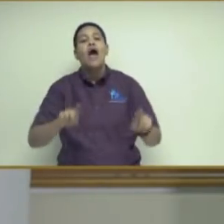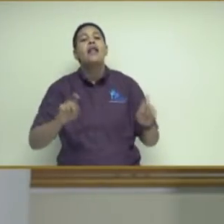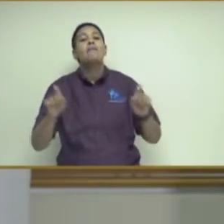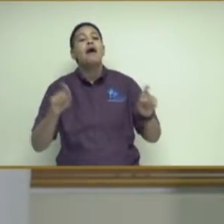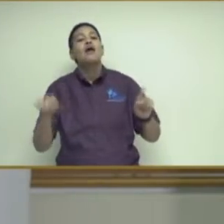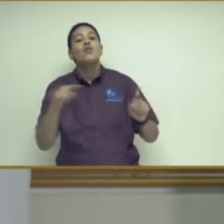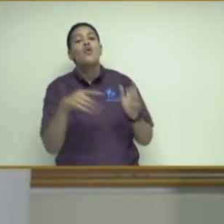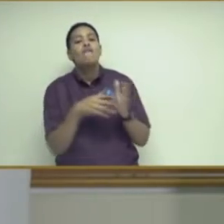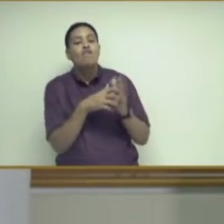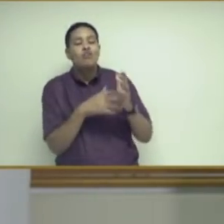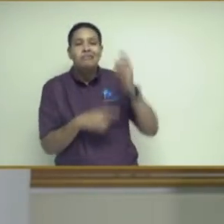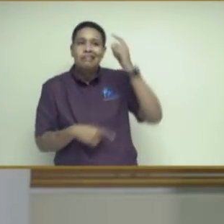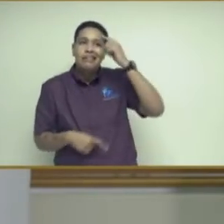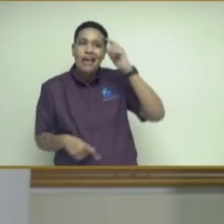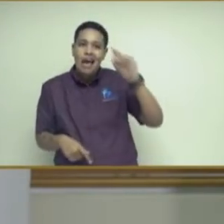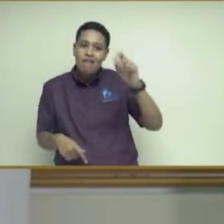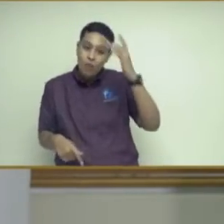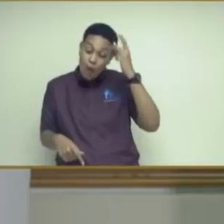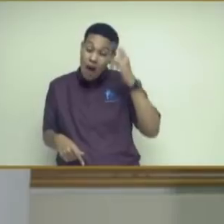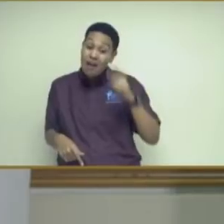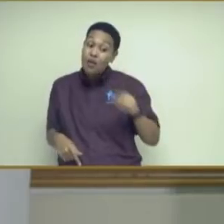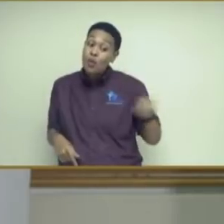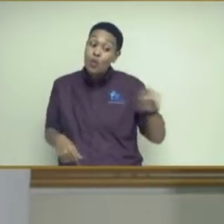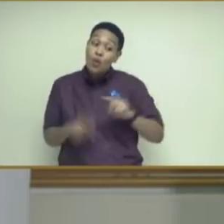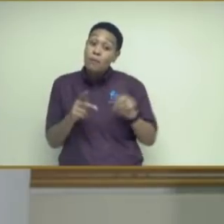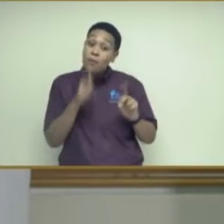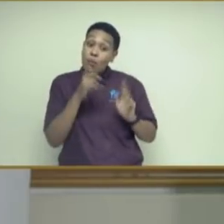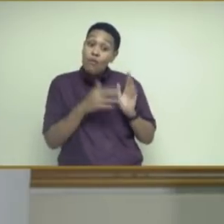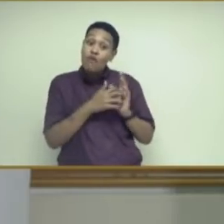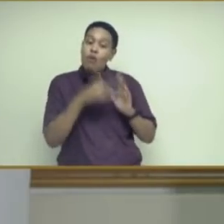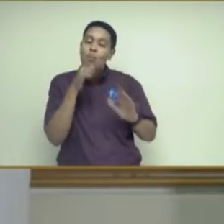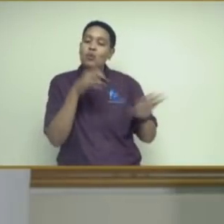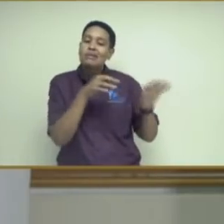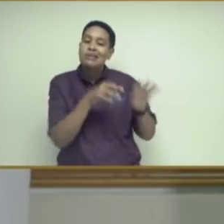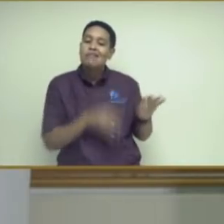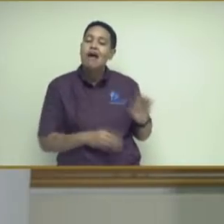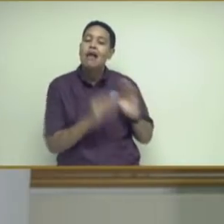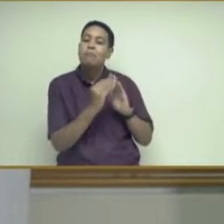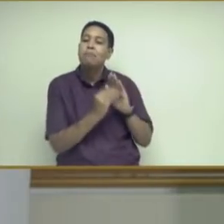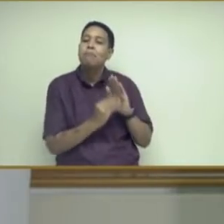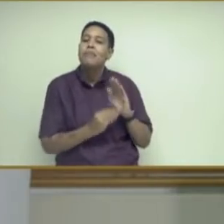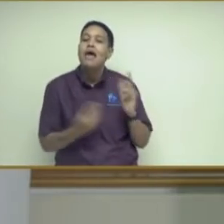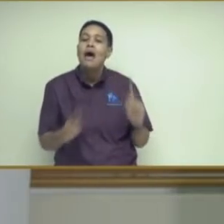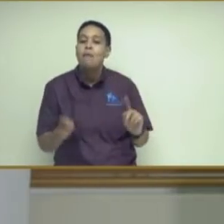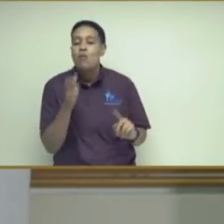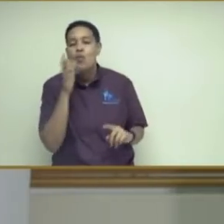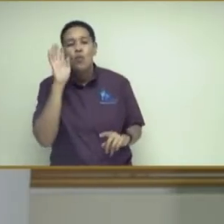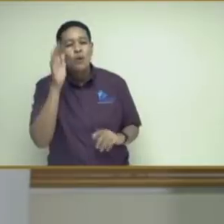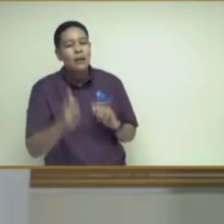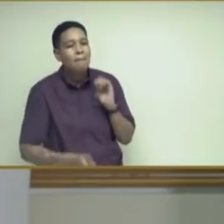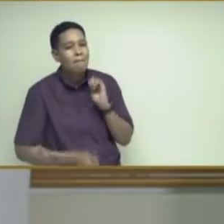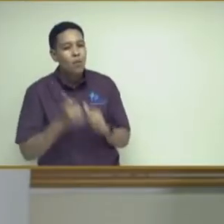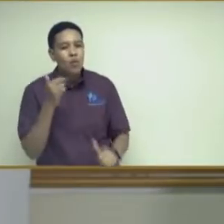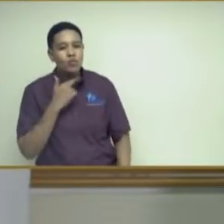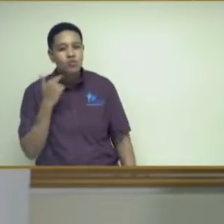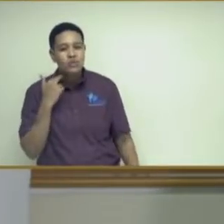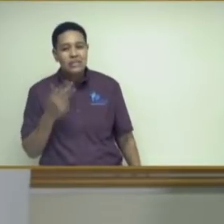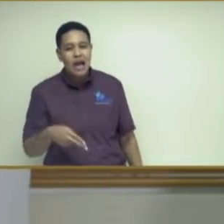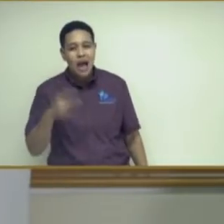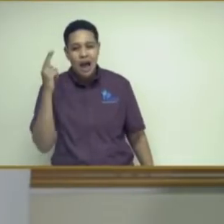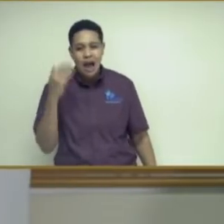those vulnerabilities, because it is those persons that have been defined that are going to be most at risk.